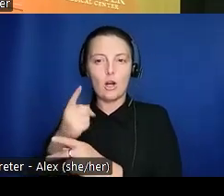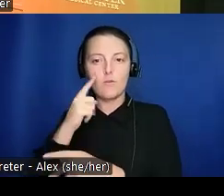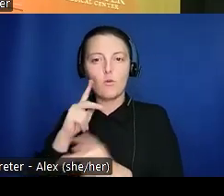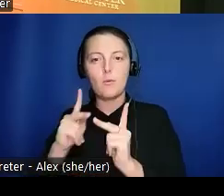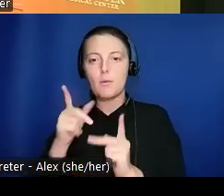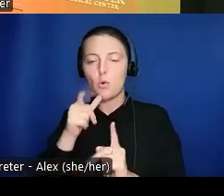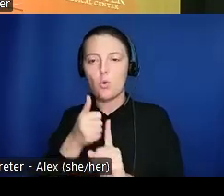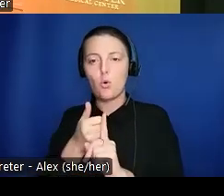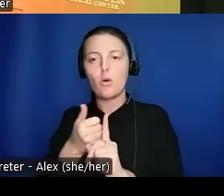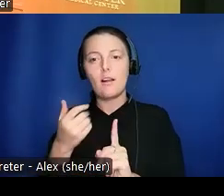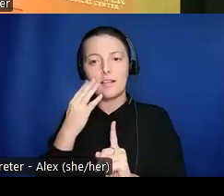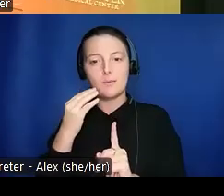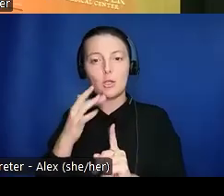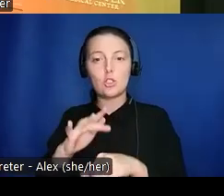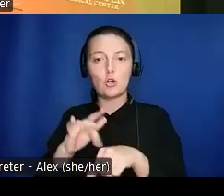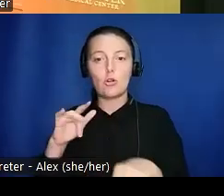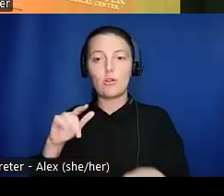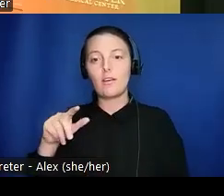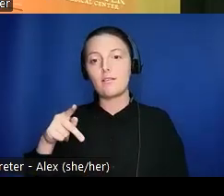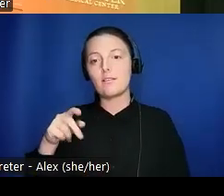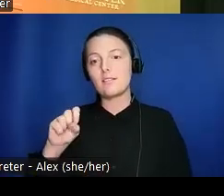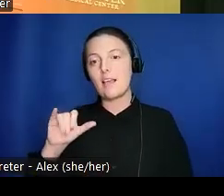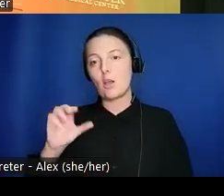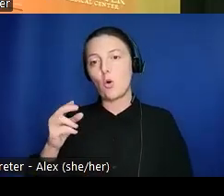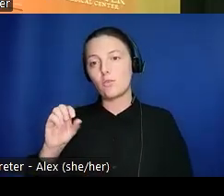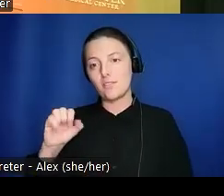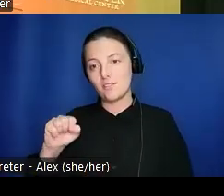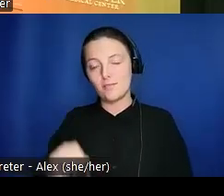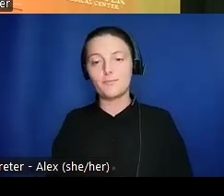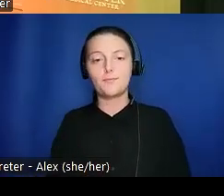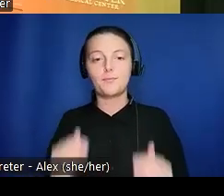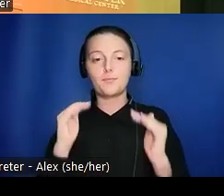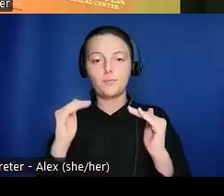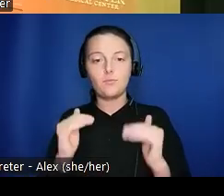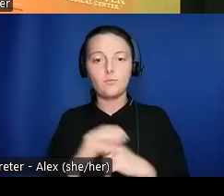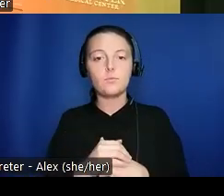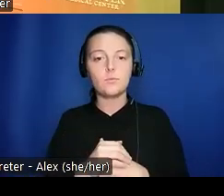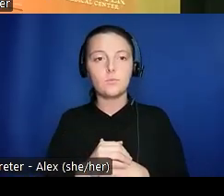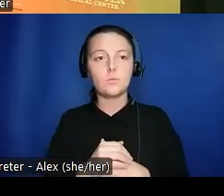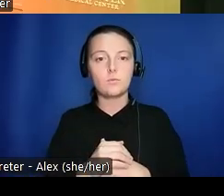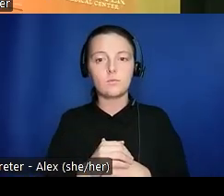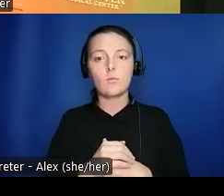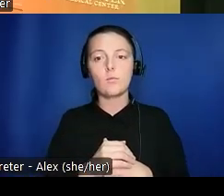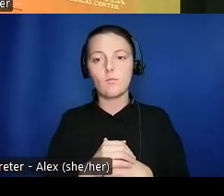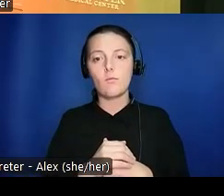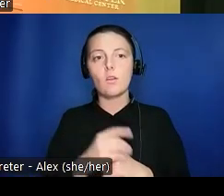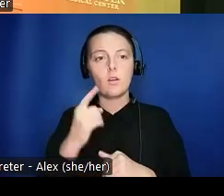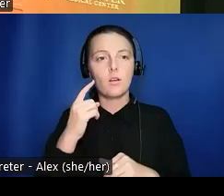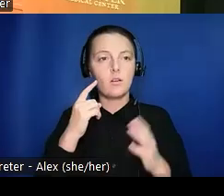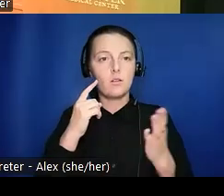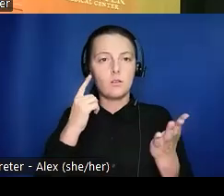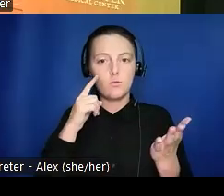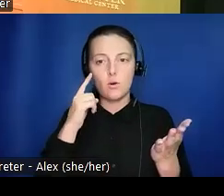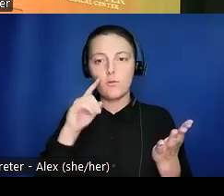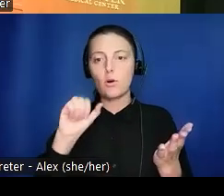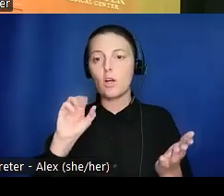Our acute and adult service continue to recruit faculty for clinical services, and several of them